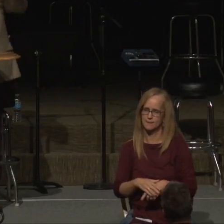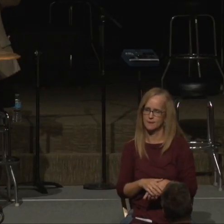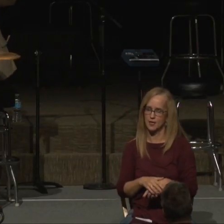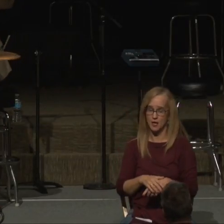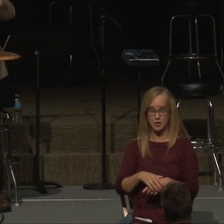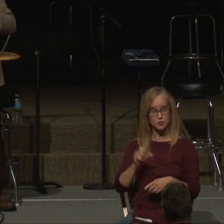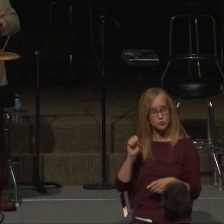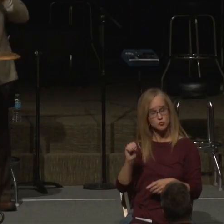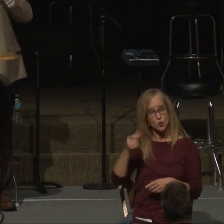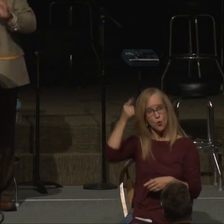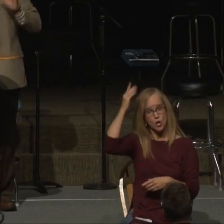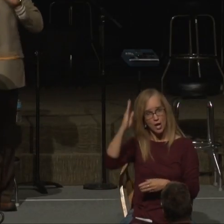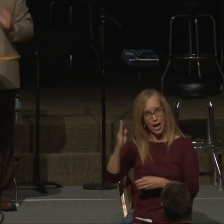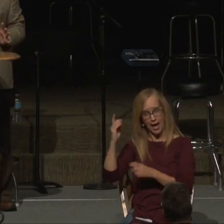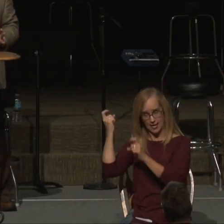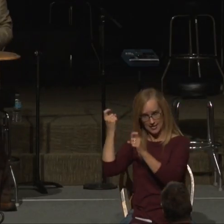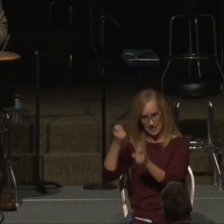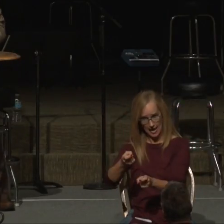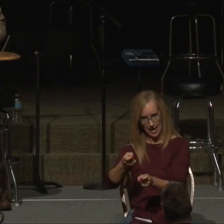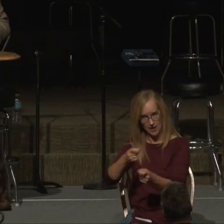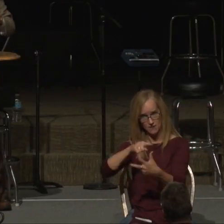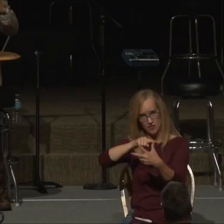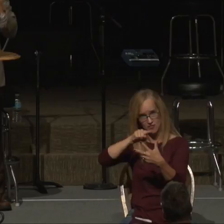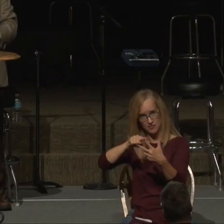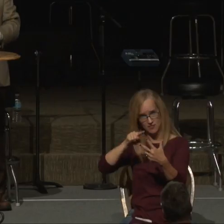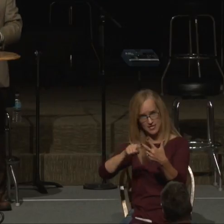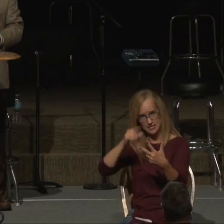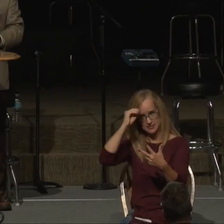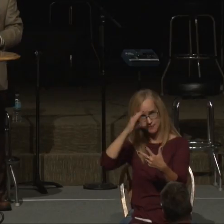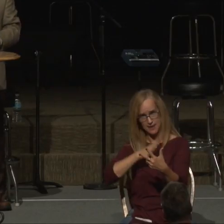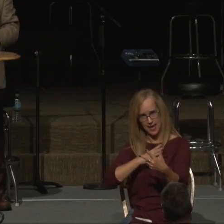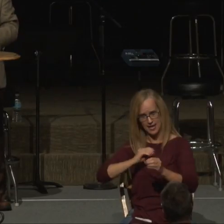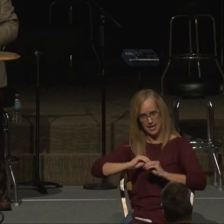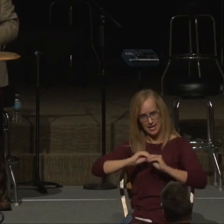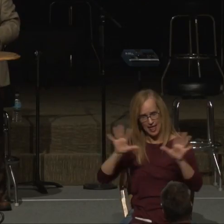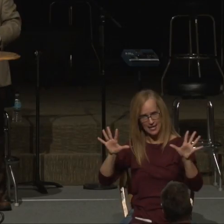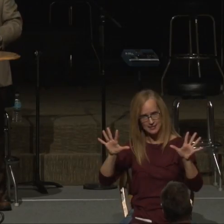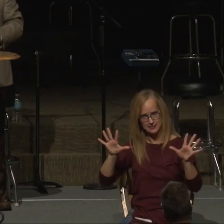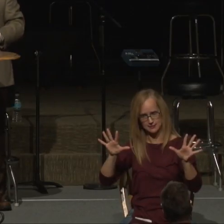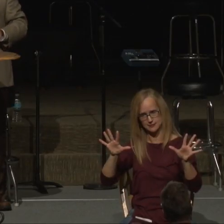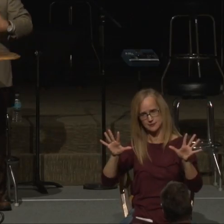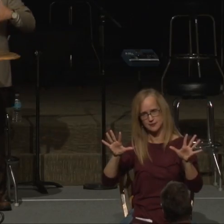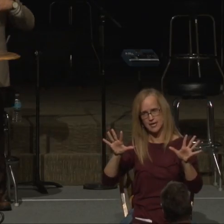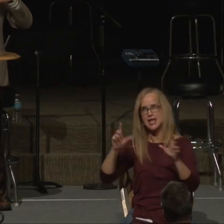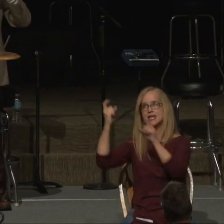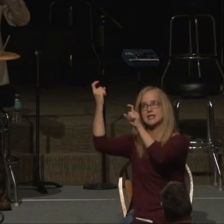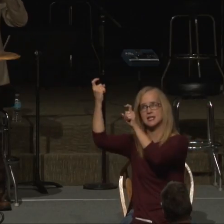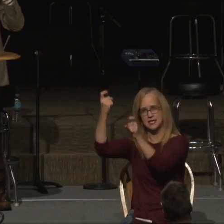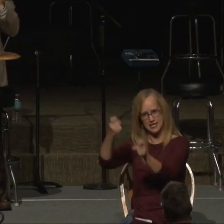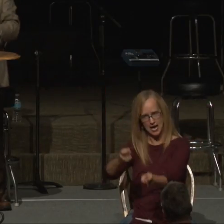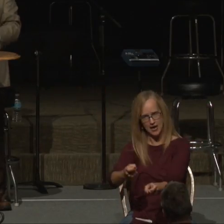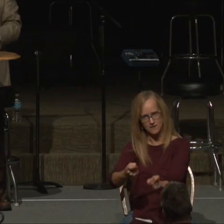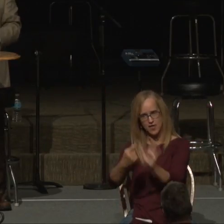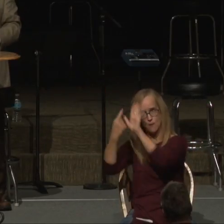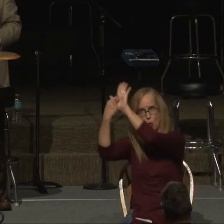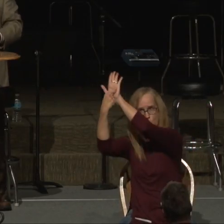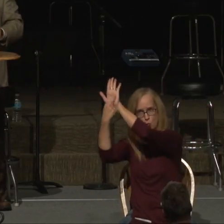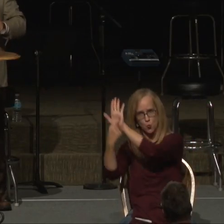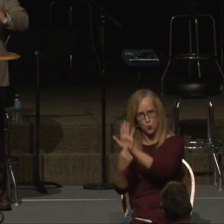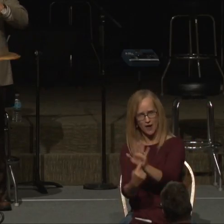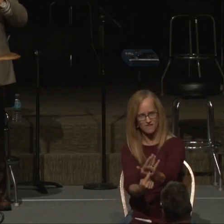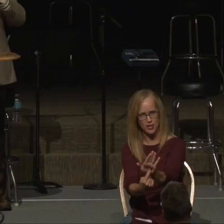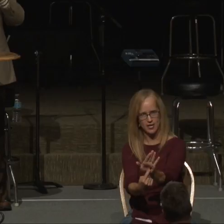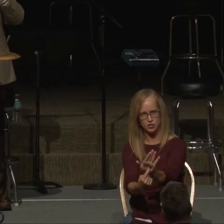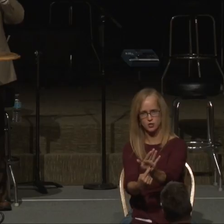And so God gave these men light. He gave them revelation.